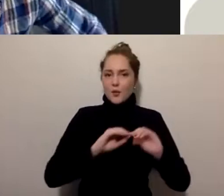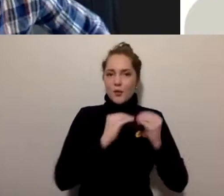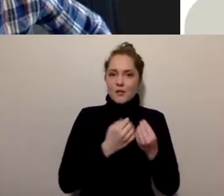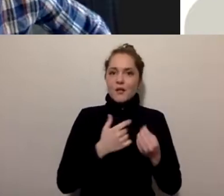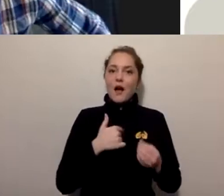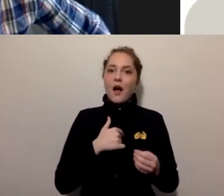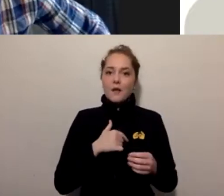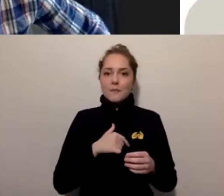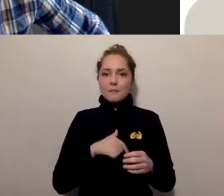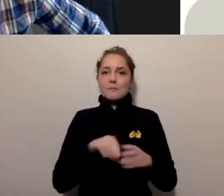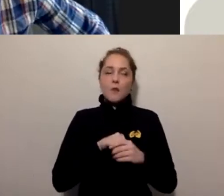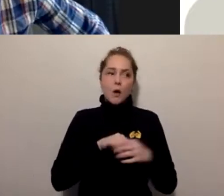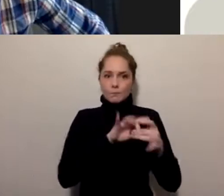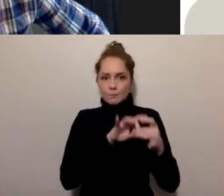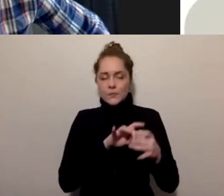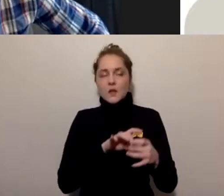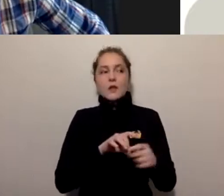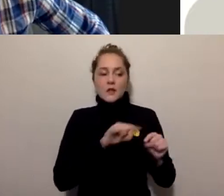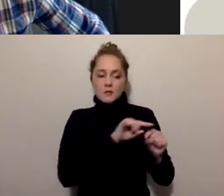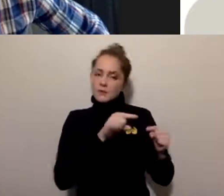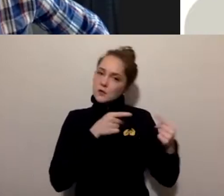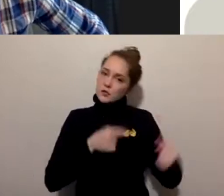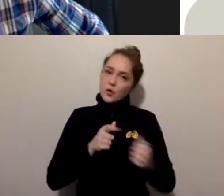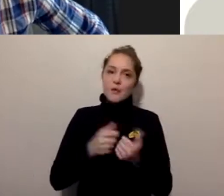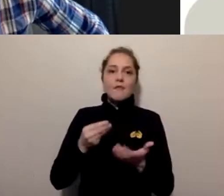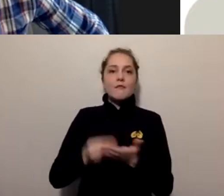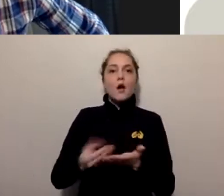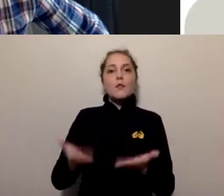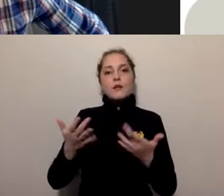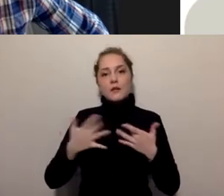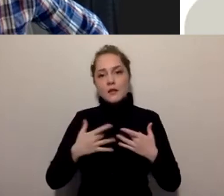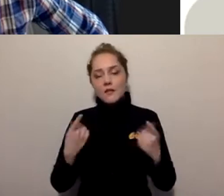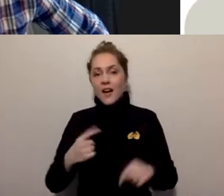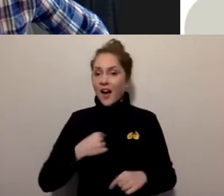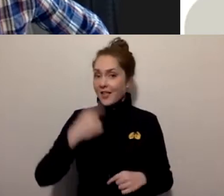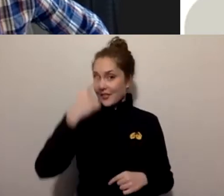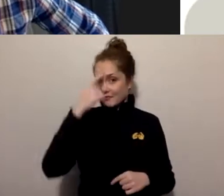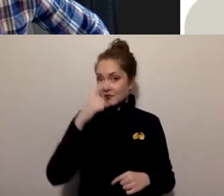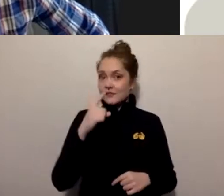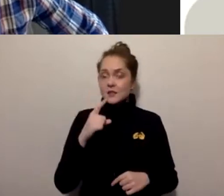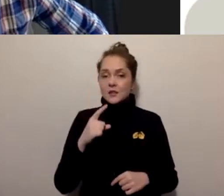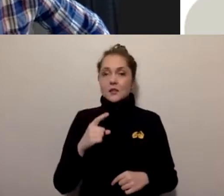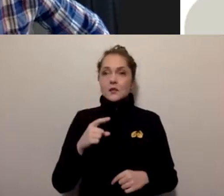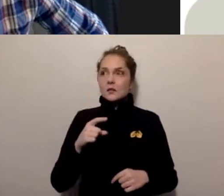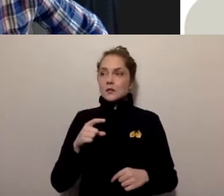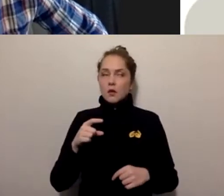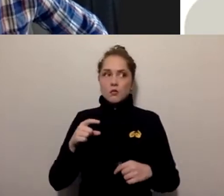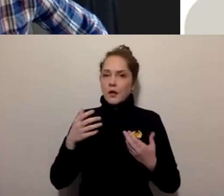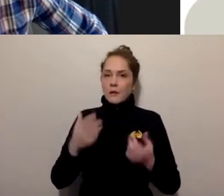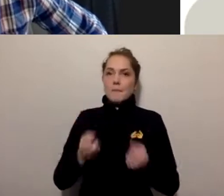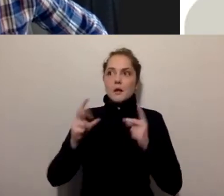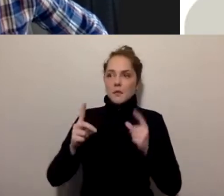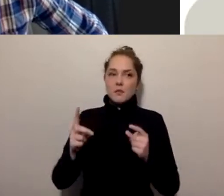I'm connected to. They're struggling with fundraising and events. I think that there's definitely a sense across the board right now due to the